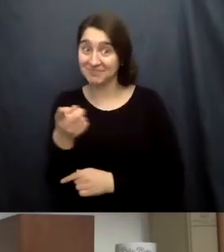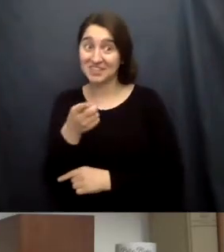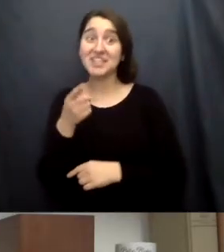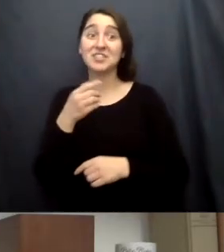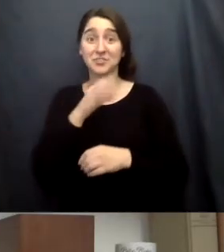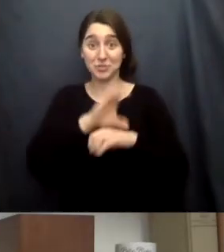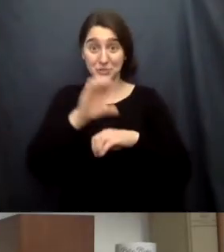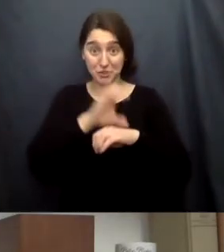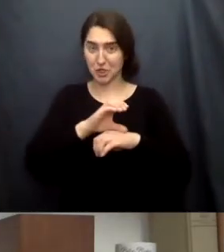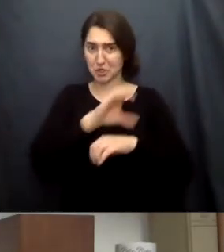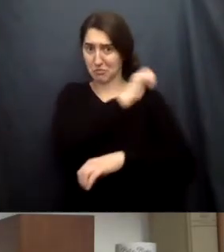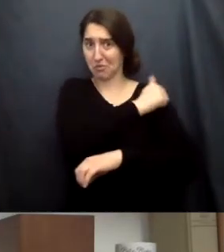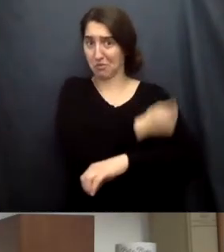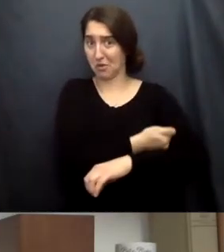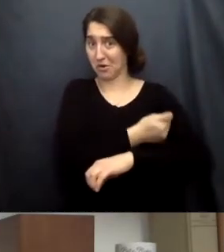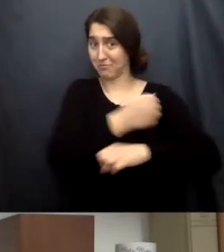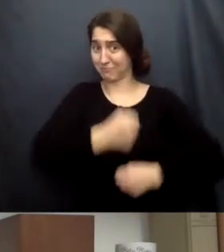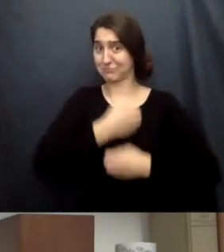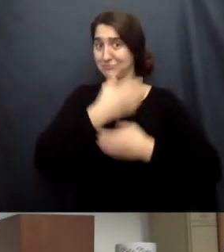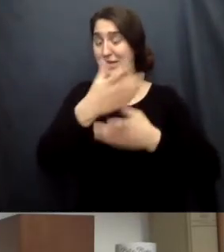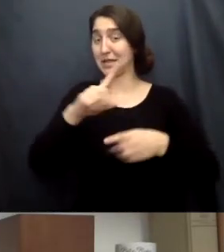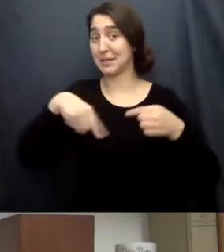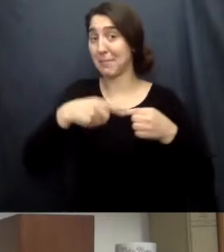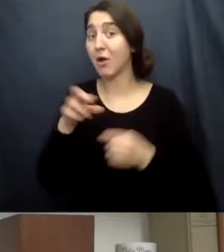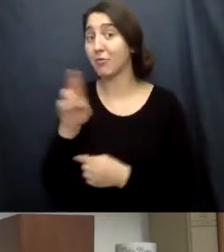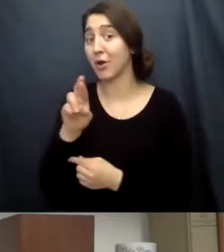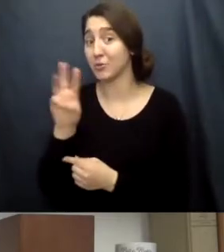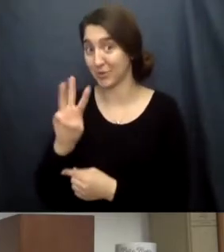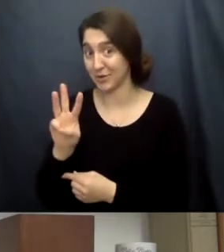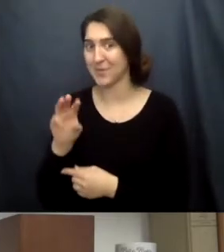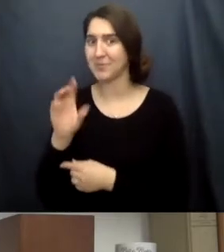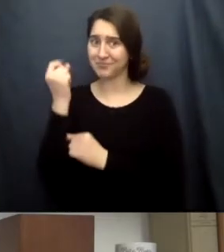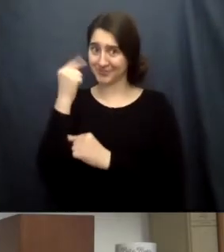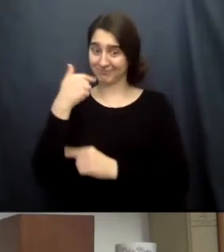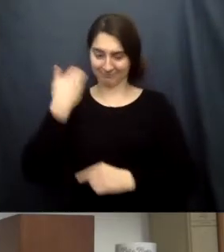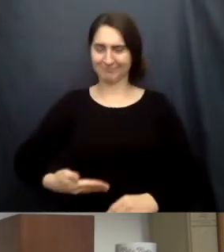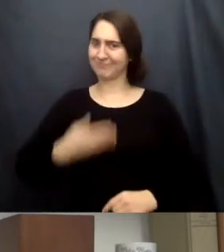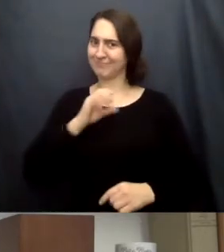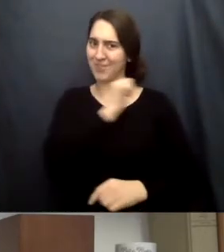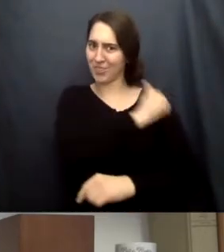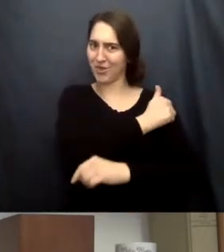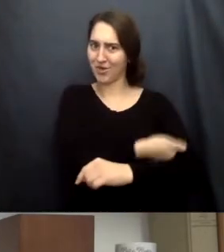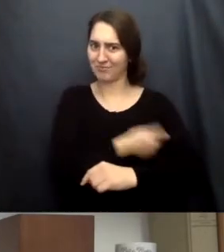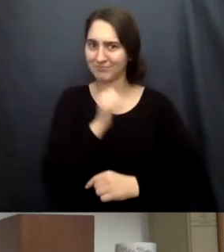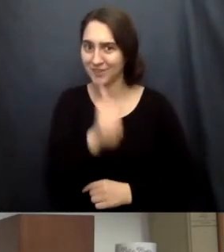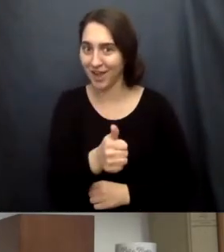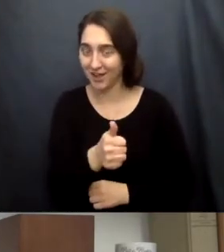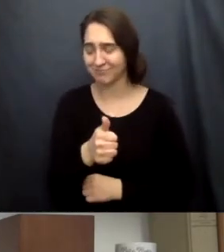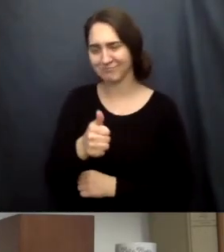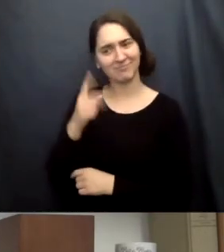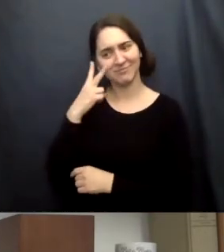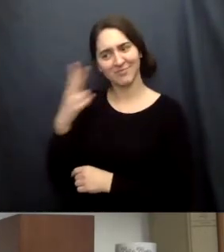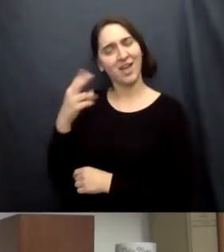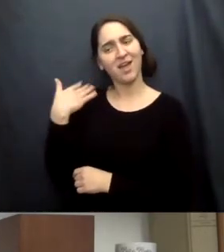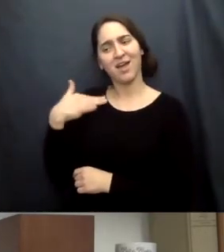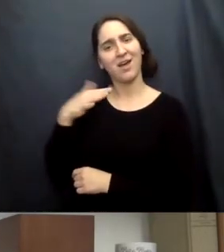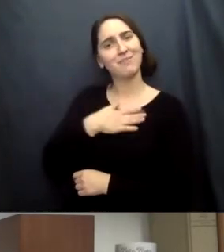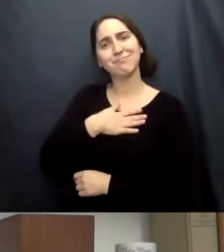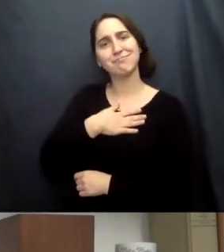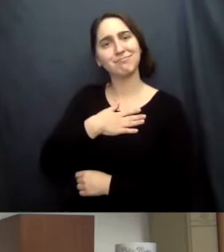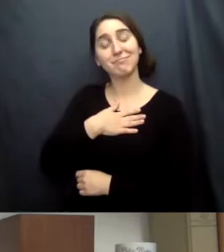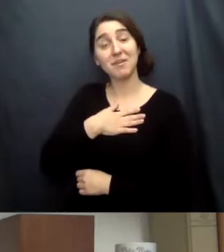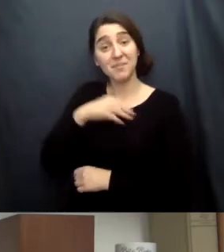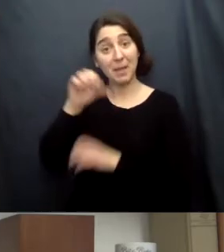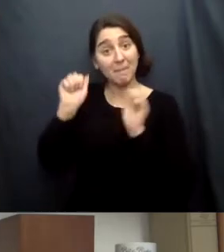recognize the dangers in speaking to this church in any kind of authoritative way on Roger Williams. And I am not an